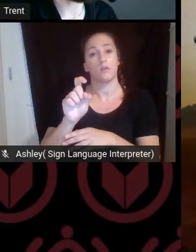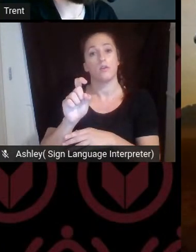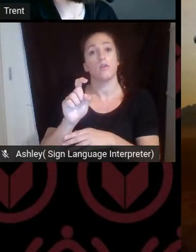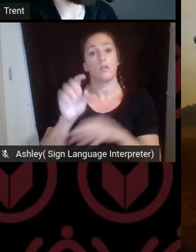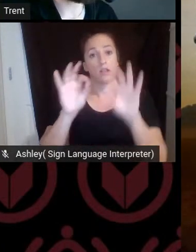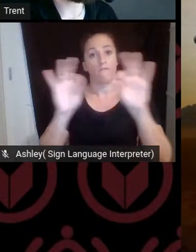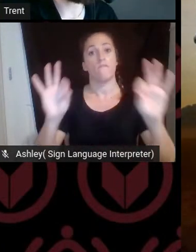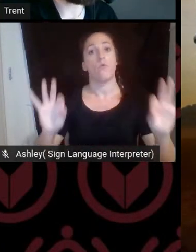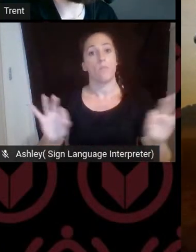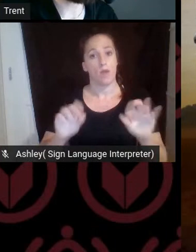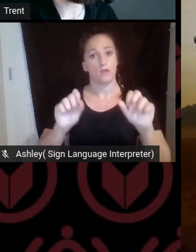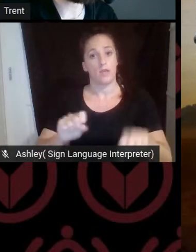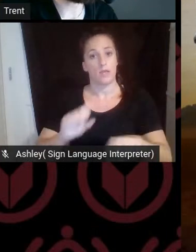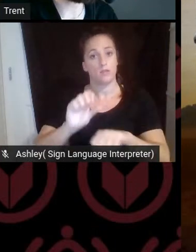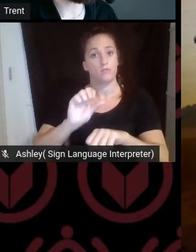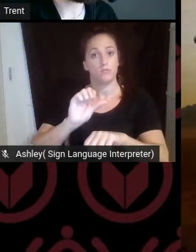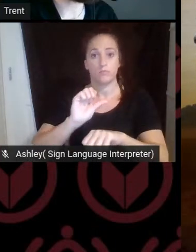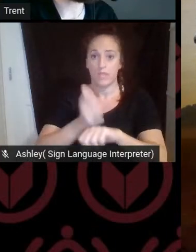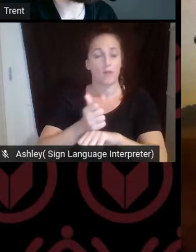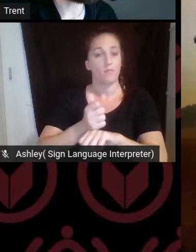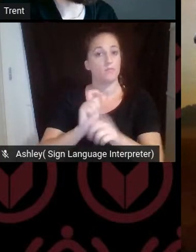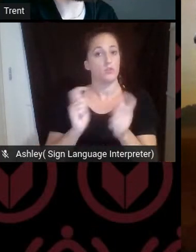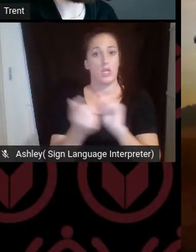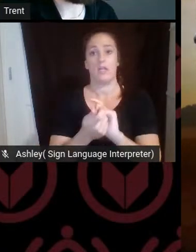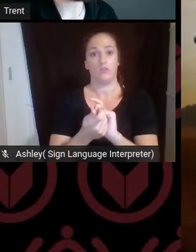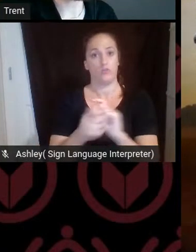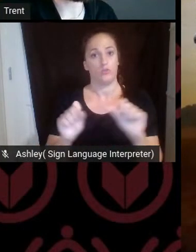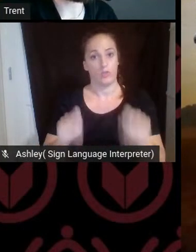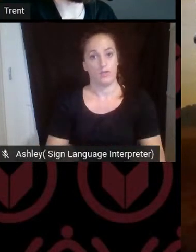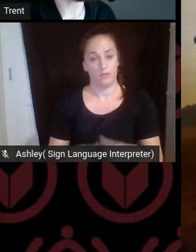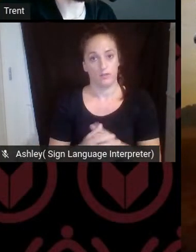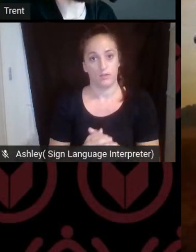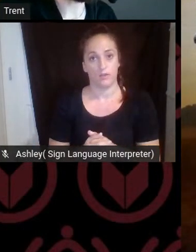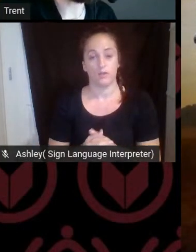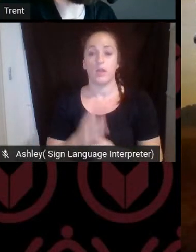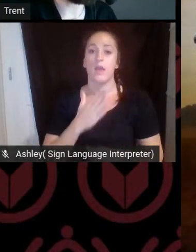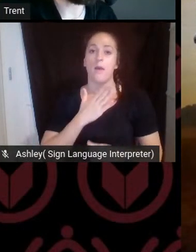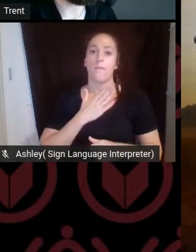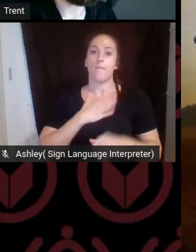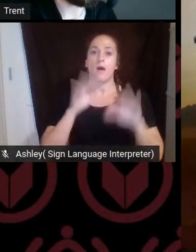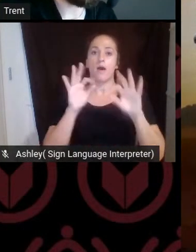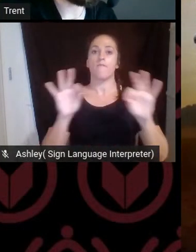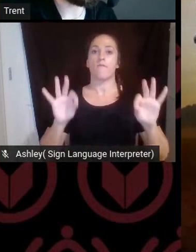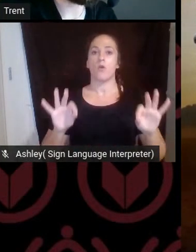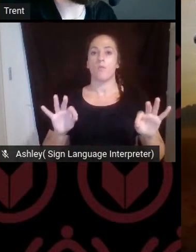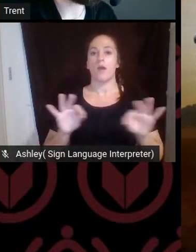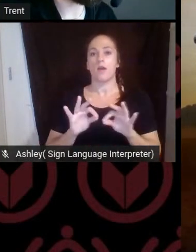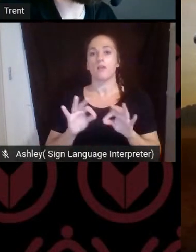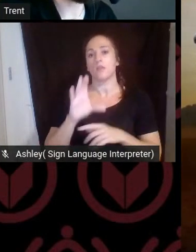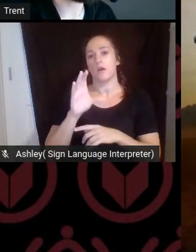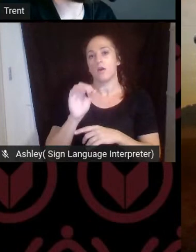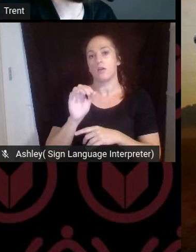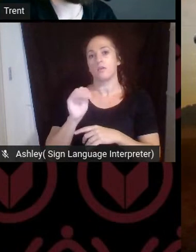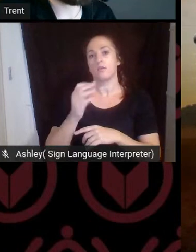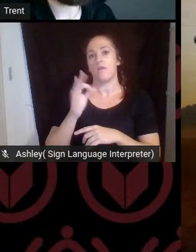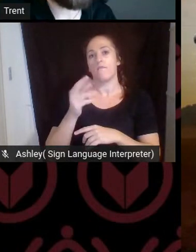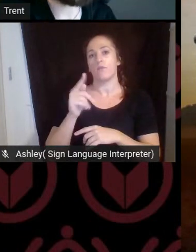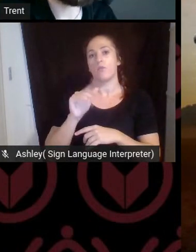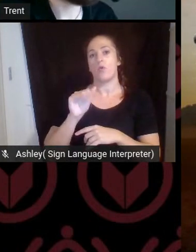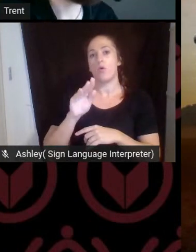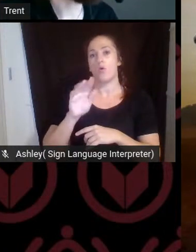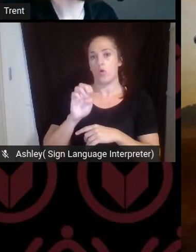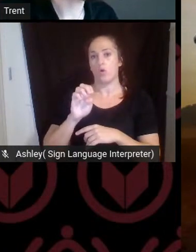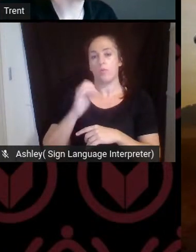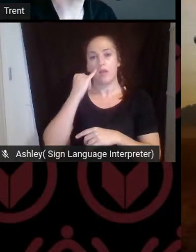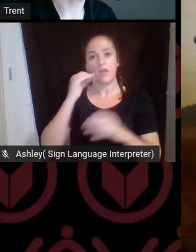will automatically change for like a bit of a preview. I've got mine set on comfortable, but if you want your email lines condensed, you can click on